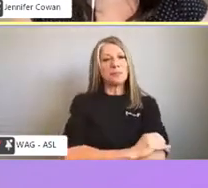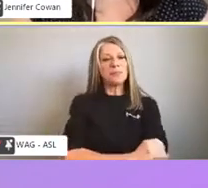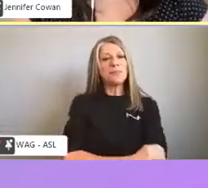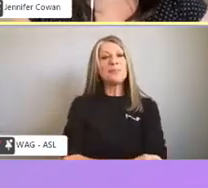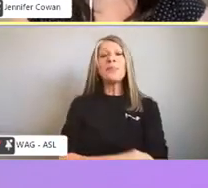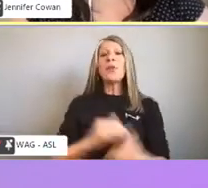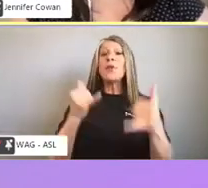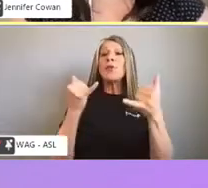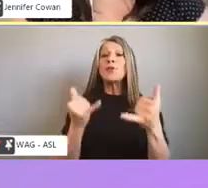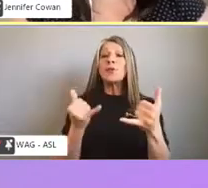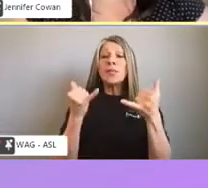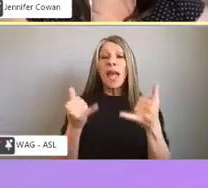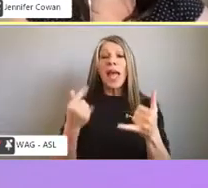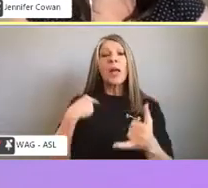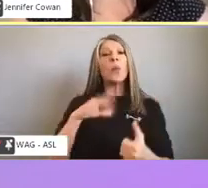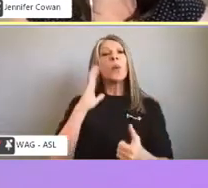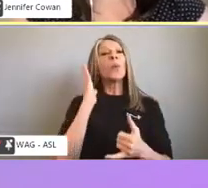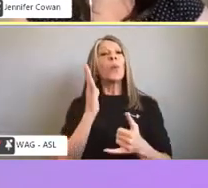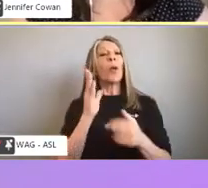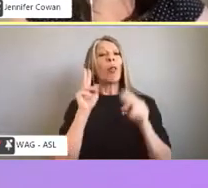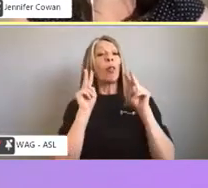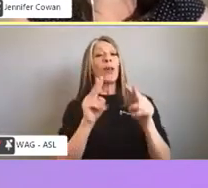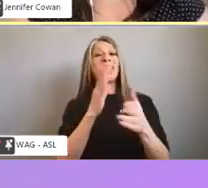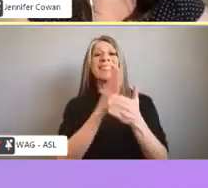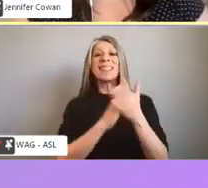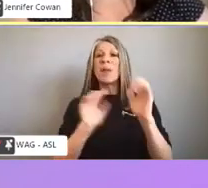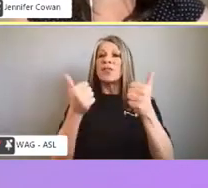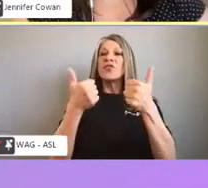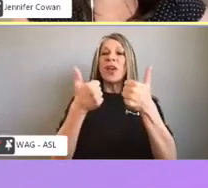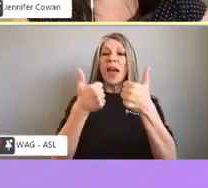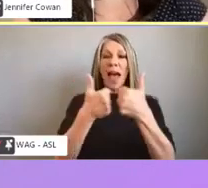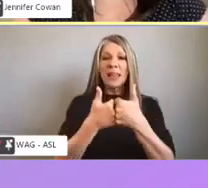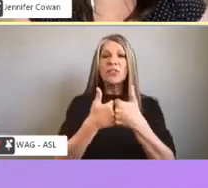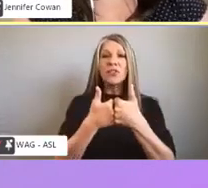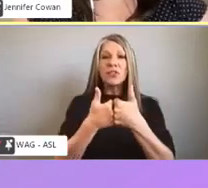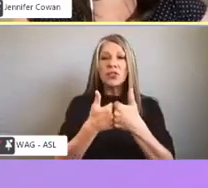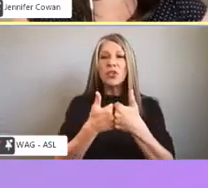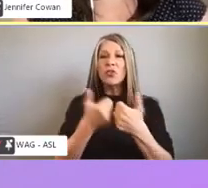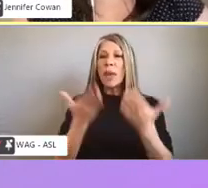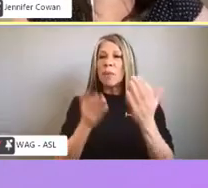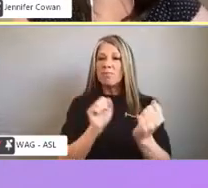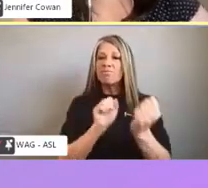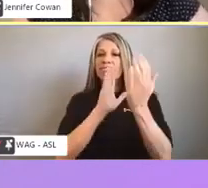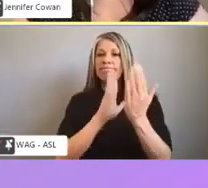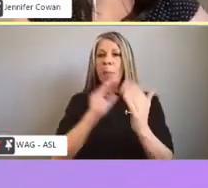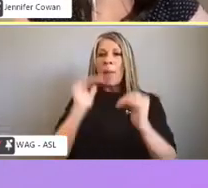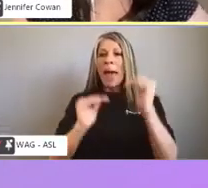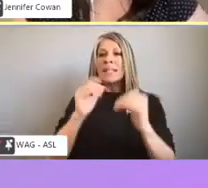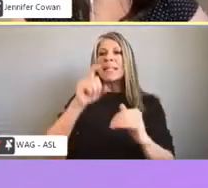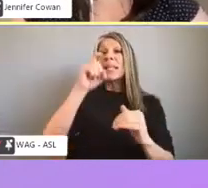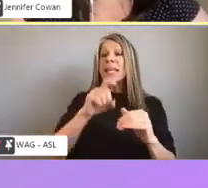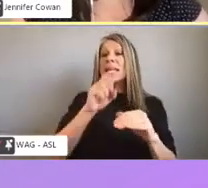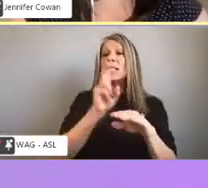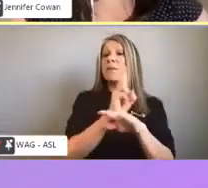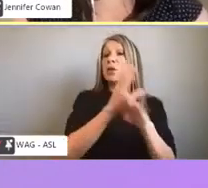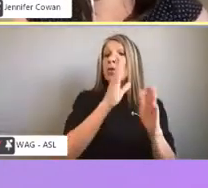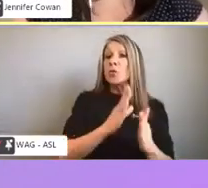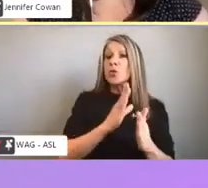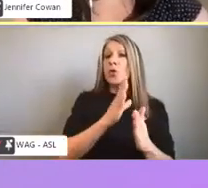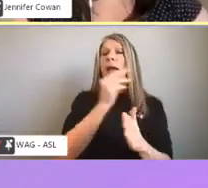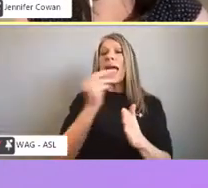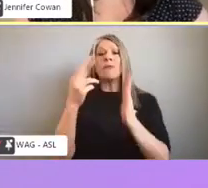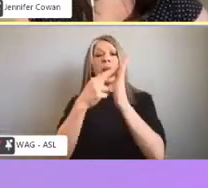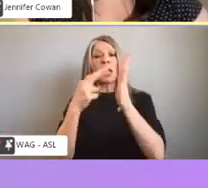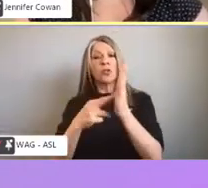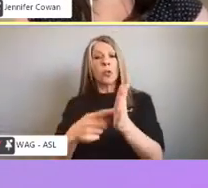So today we're going to look at some of the challenges that you may encounter when balancing the needs of a user and